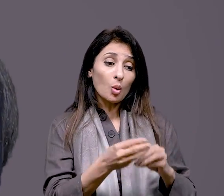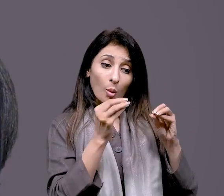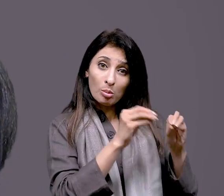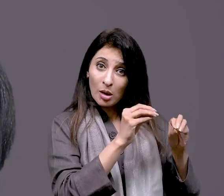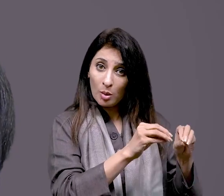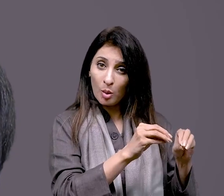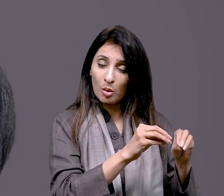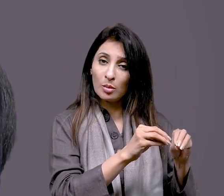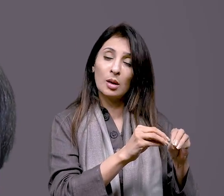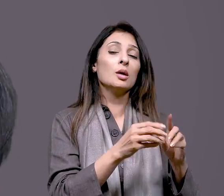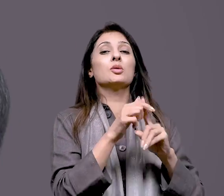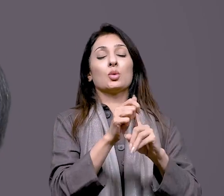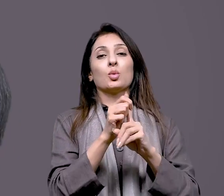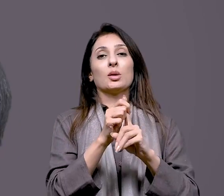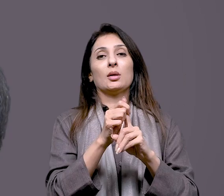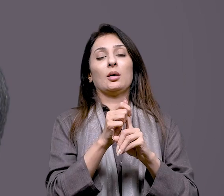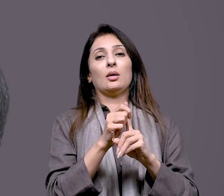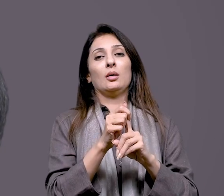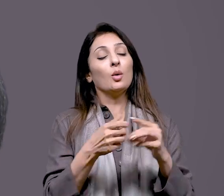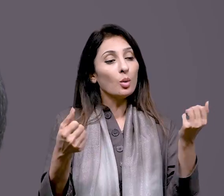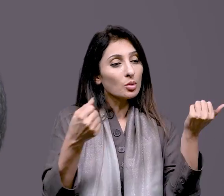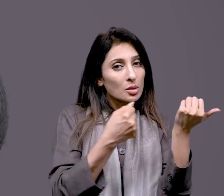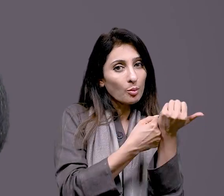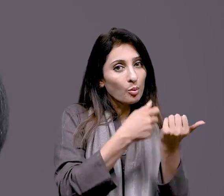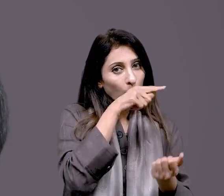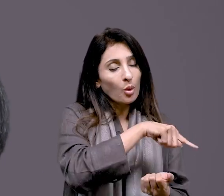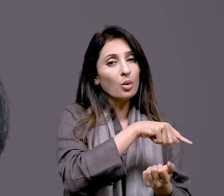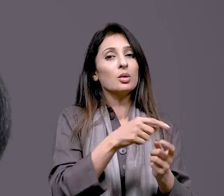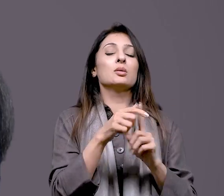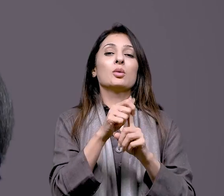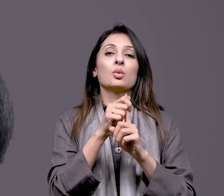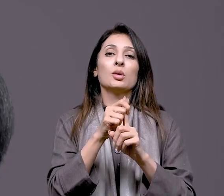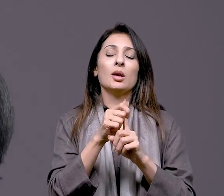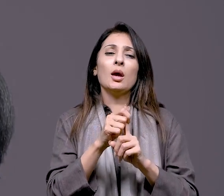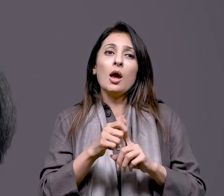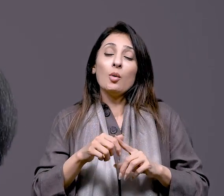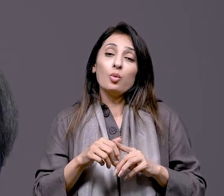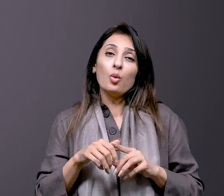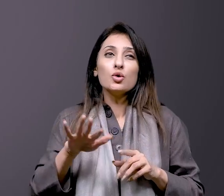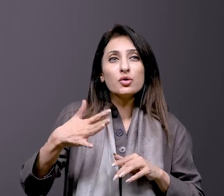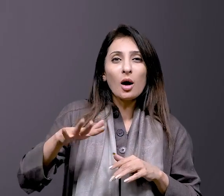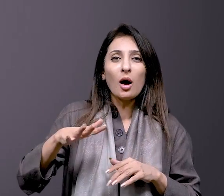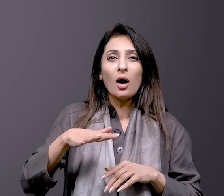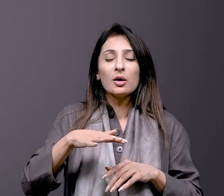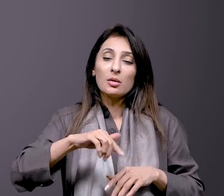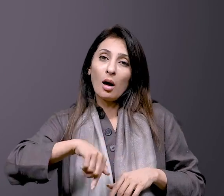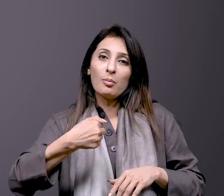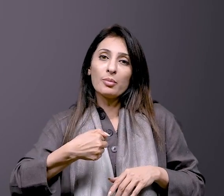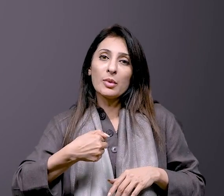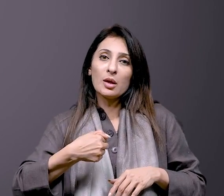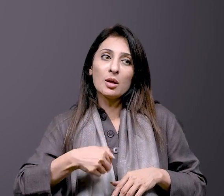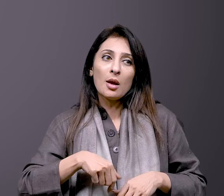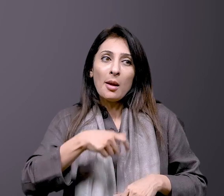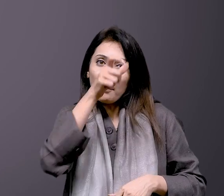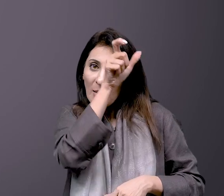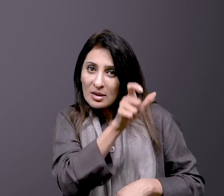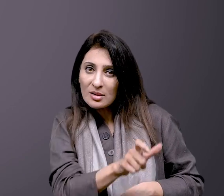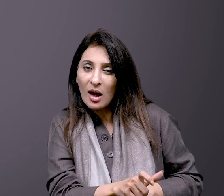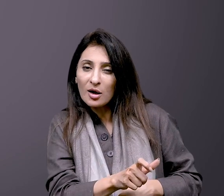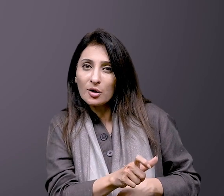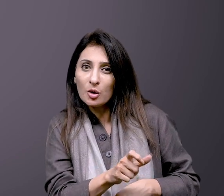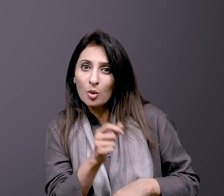skills. Expectation unse ye hoti hai that they should know all of these things. But I think the crucial mistake we make as a